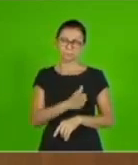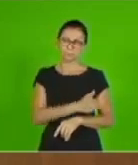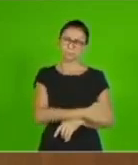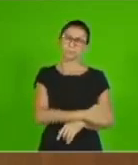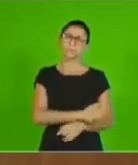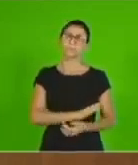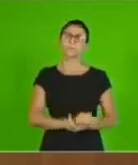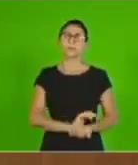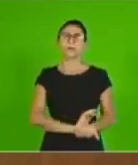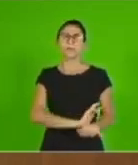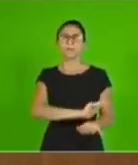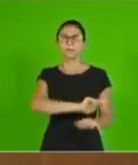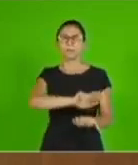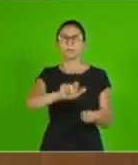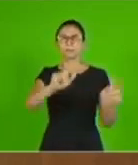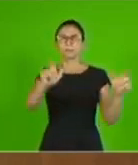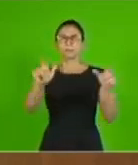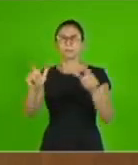English.